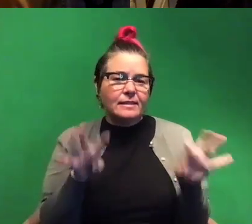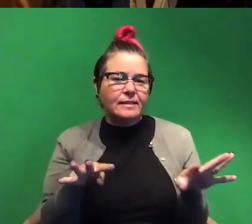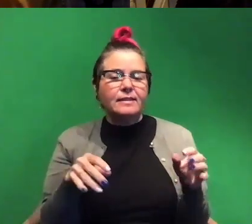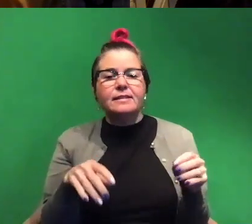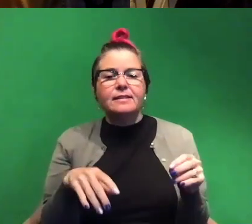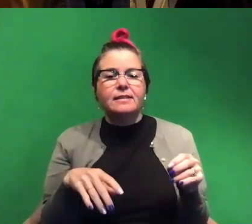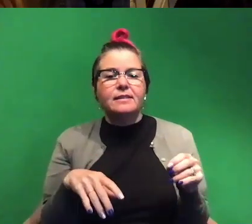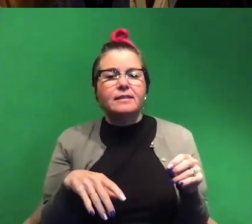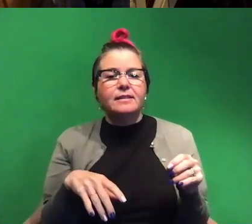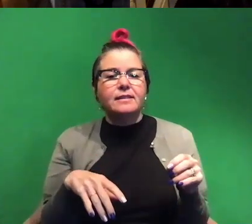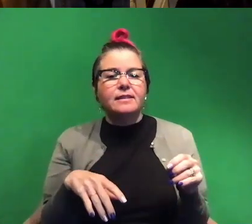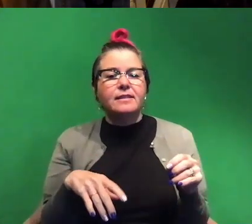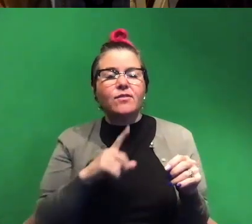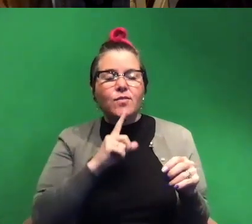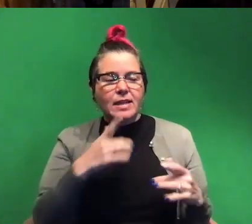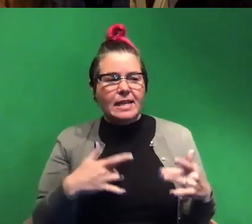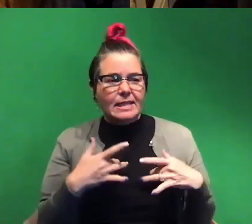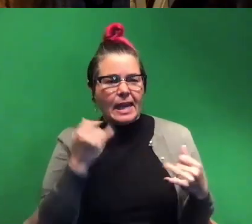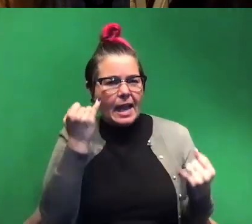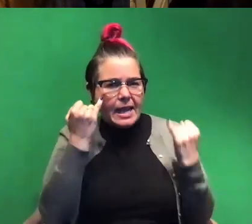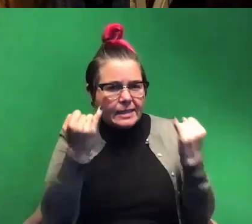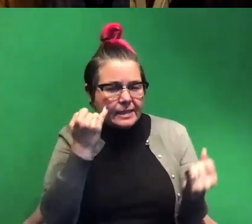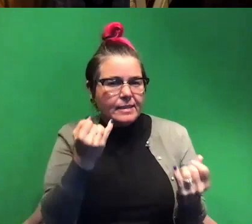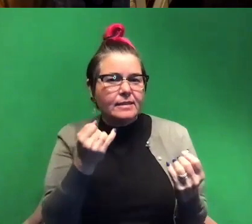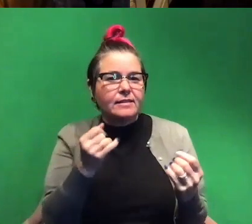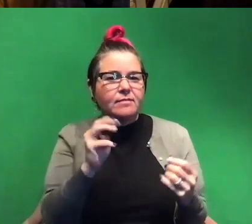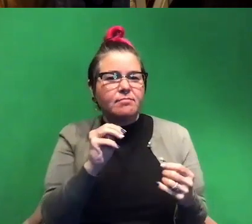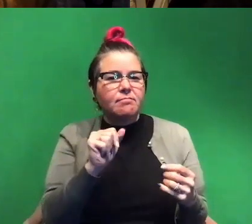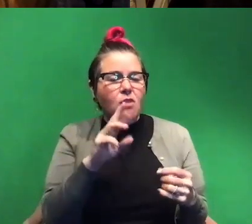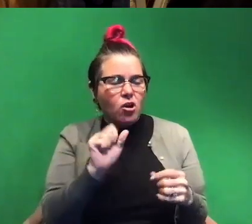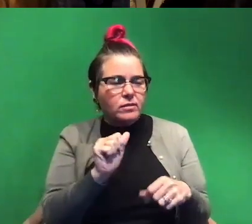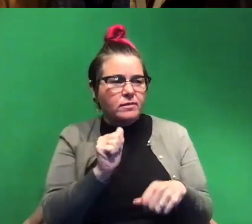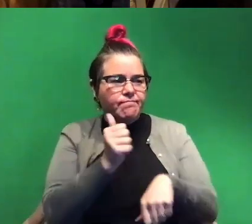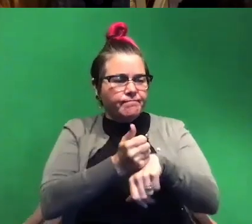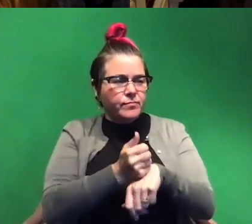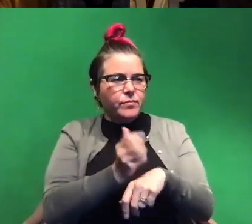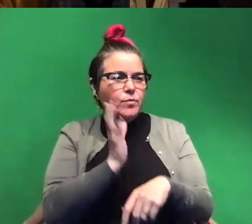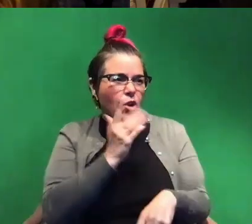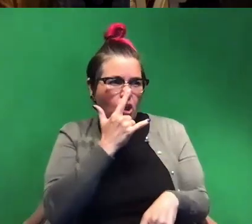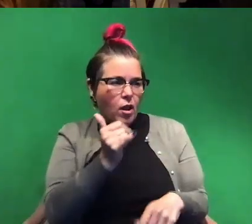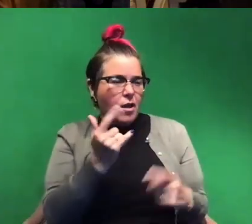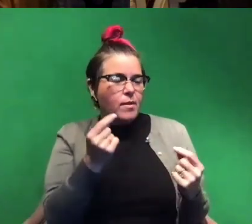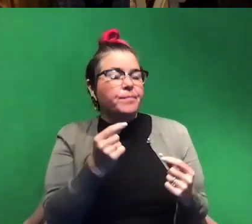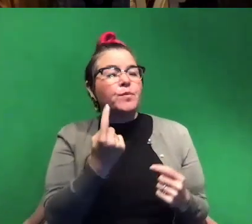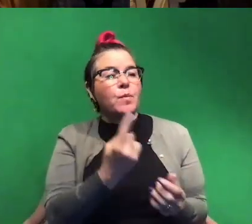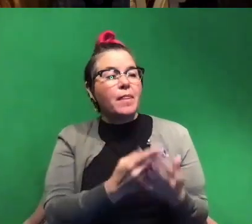of really exciting ideas of what a Mars base would look like. And so one of the things